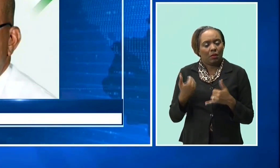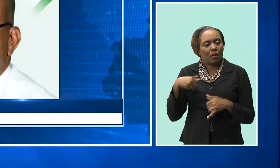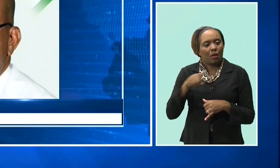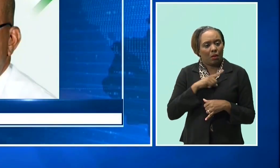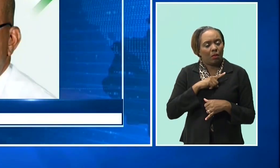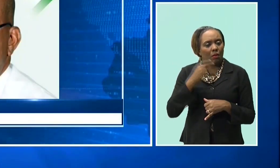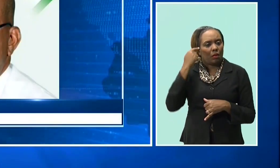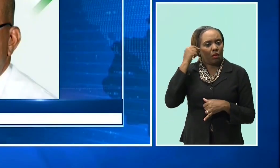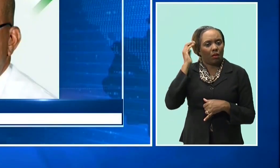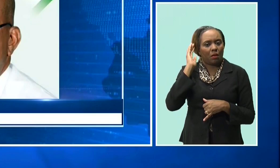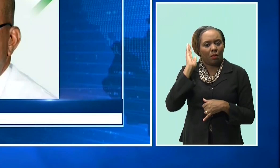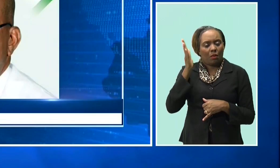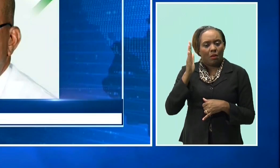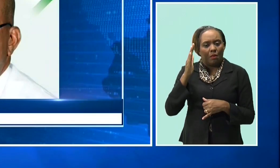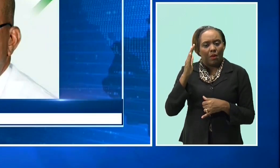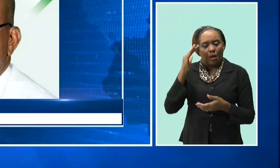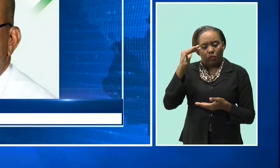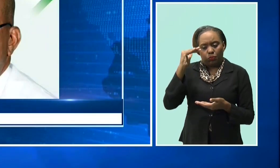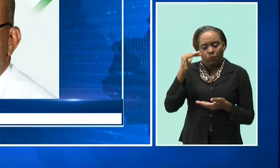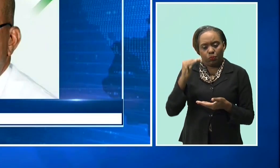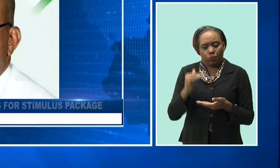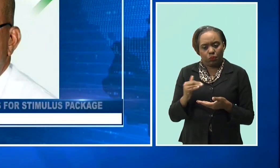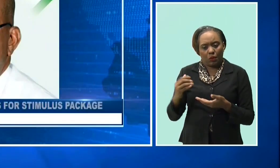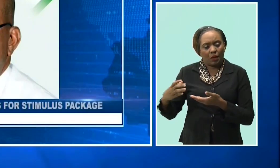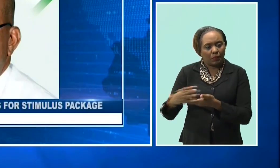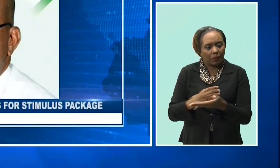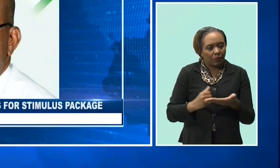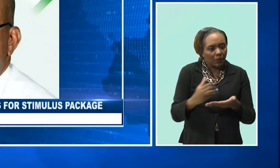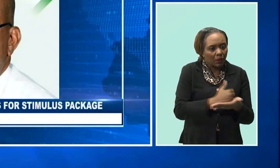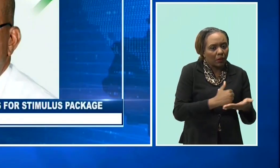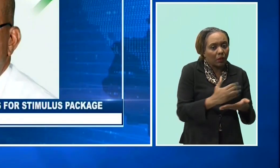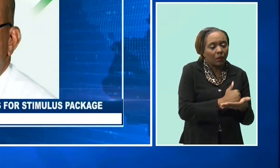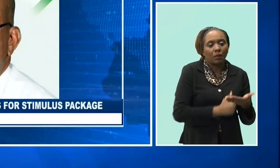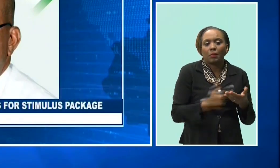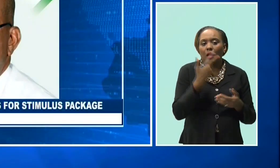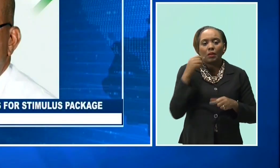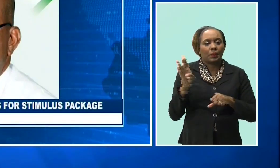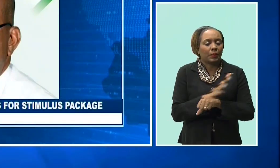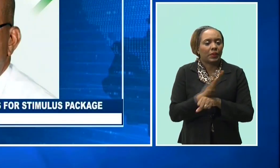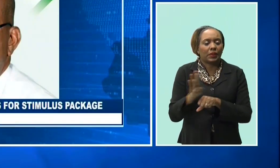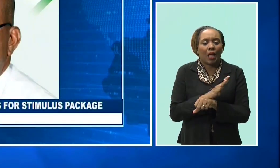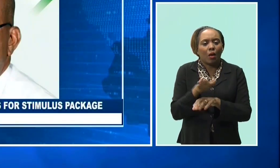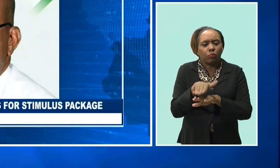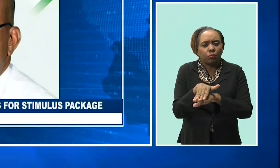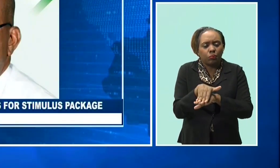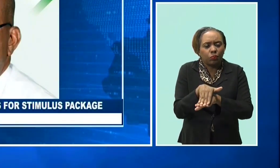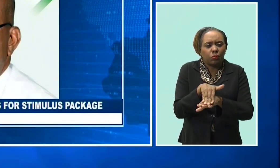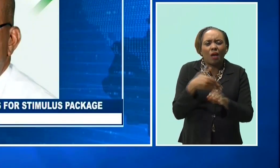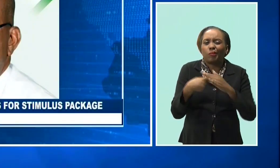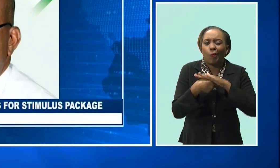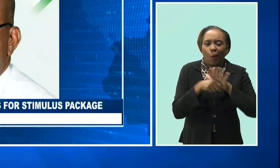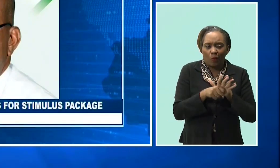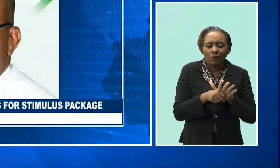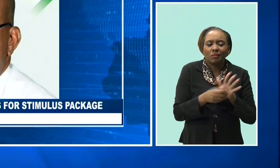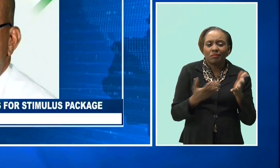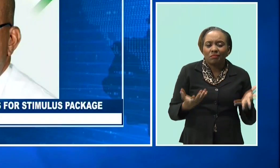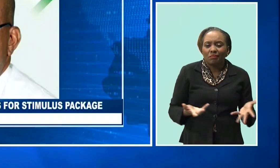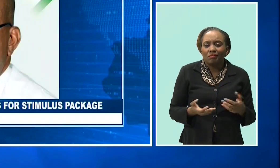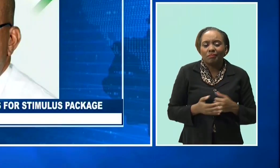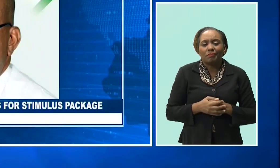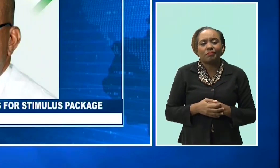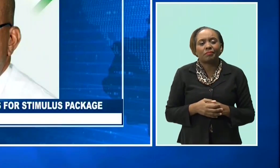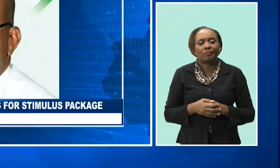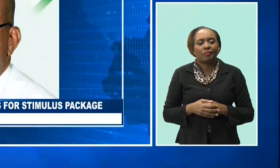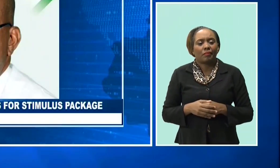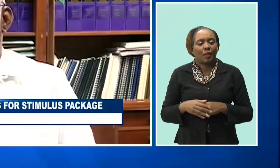reduction in revenues because of the slowdown in business activity and hence obviously slowdown